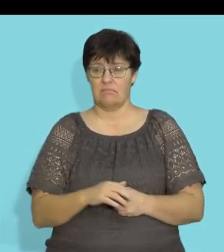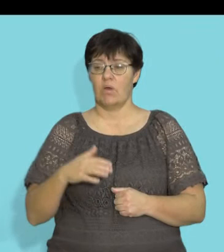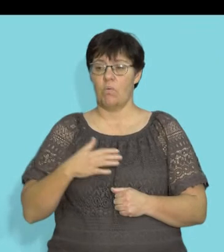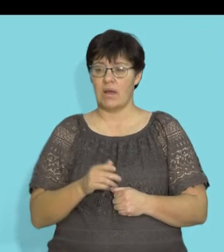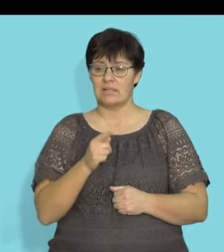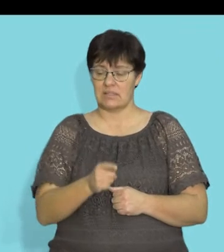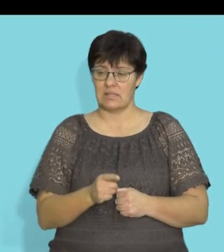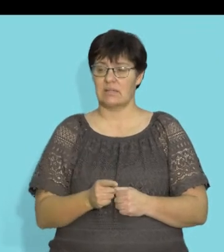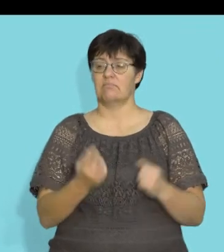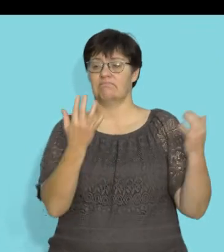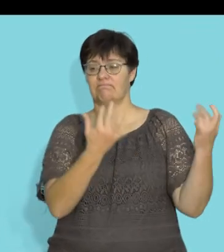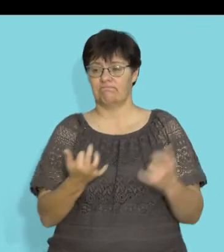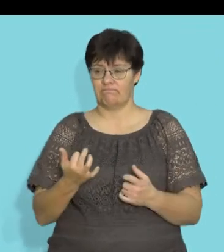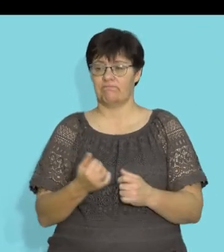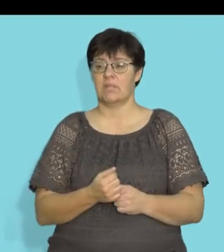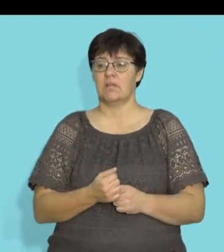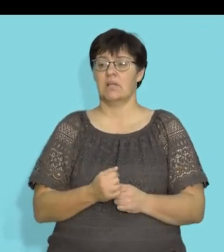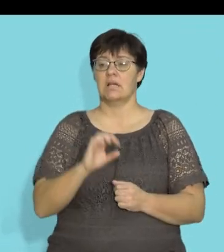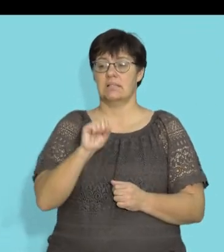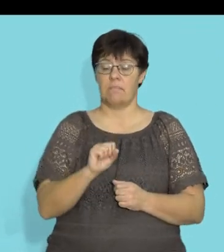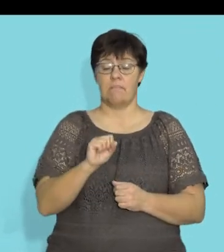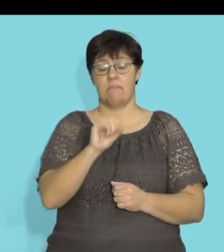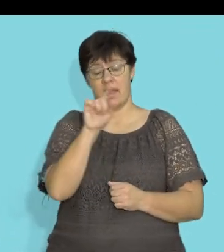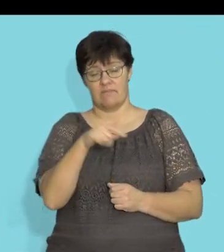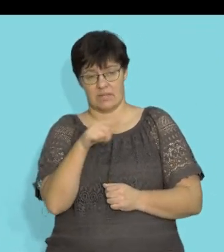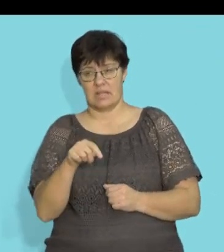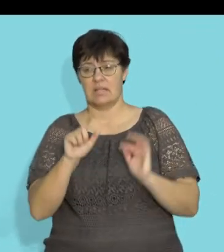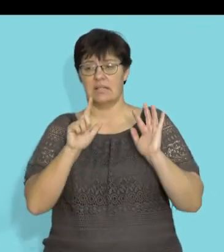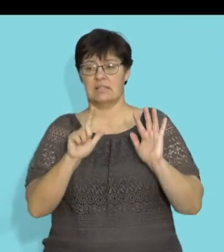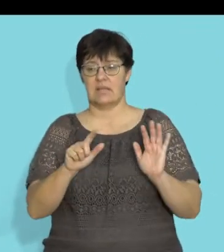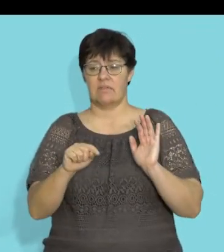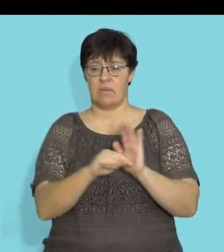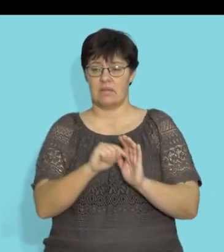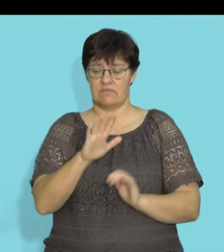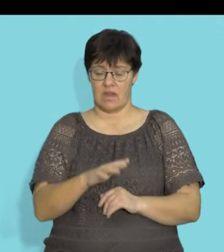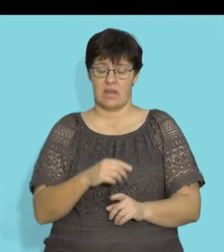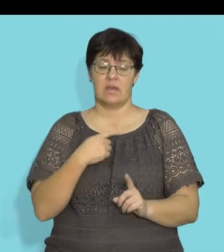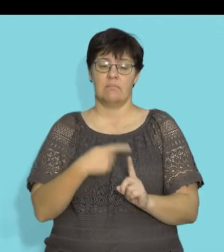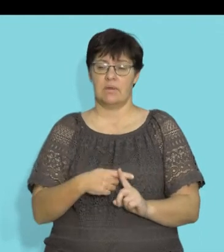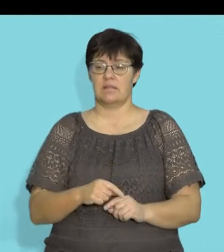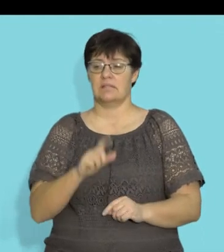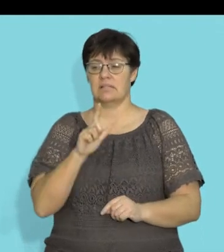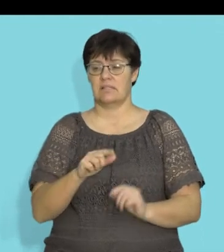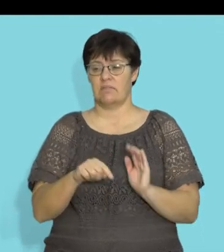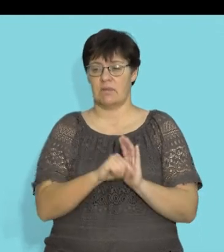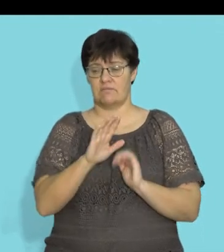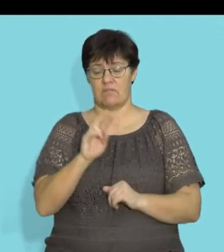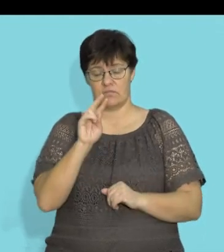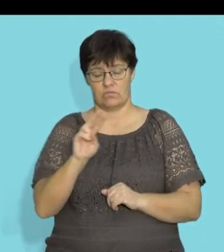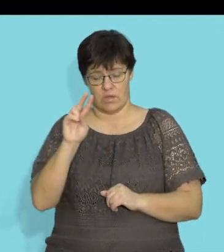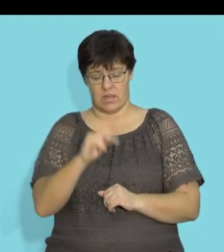need to calculate the sum to infinity of the series 7 minus 5 plus 7 minus 5